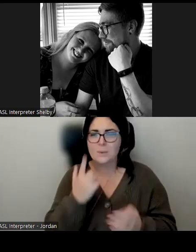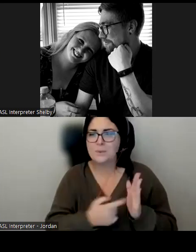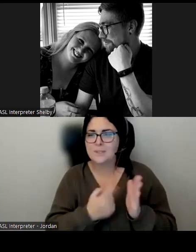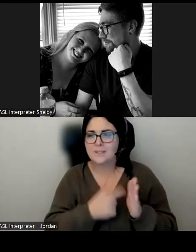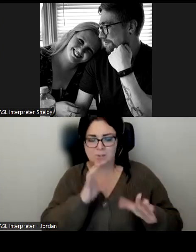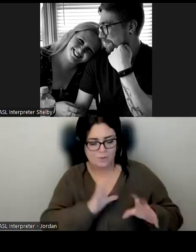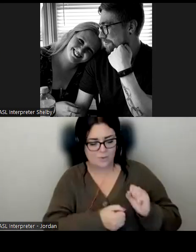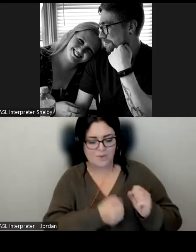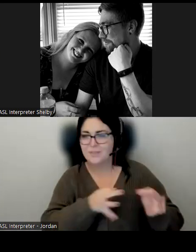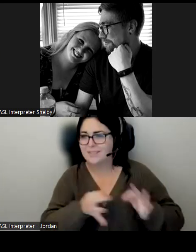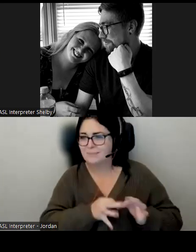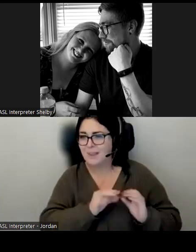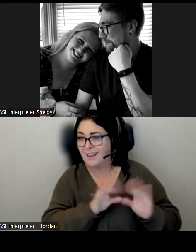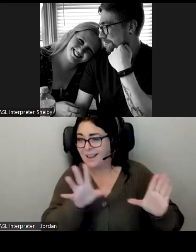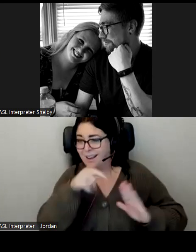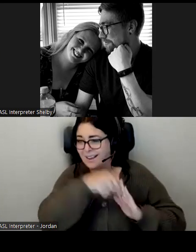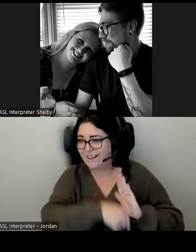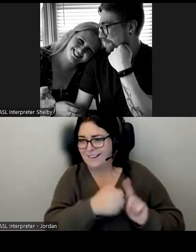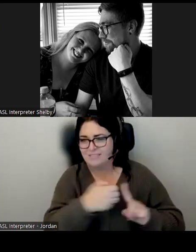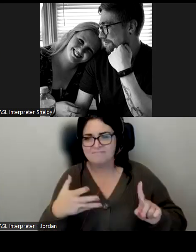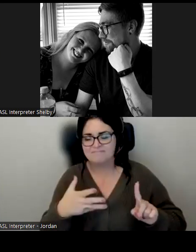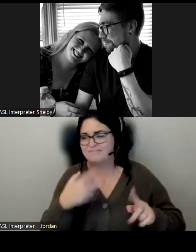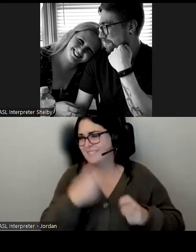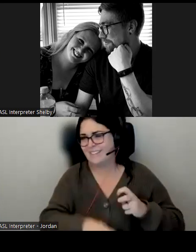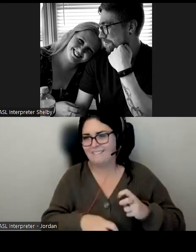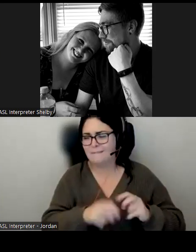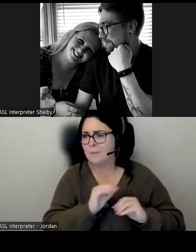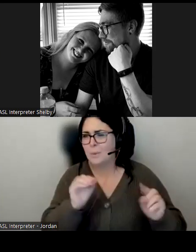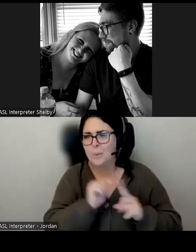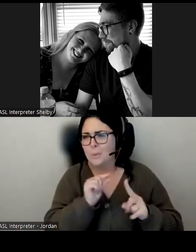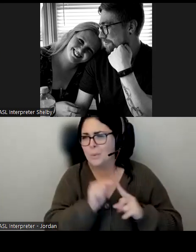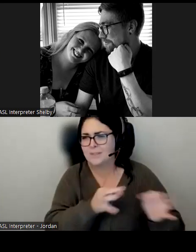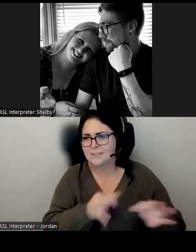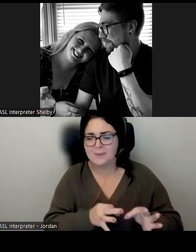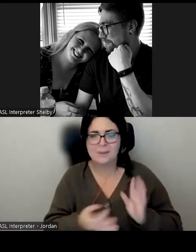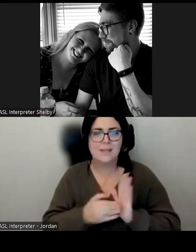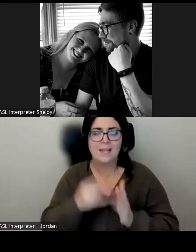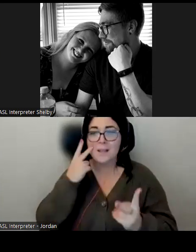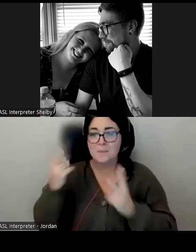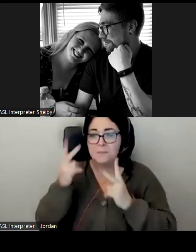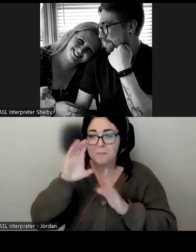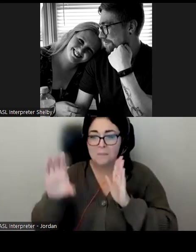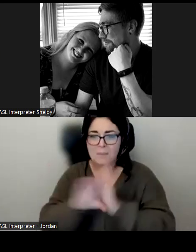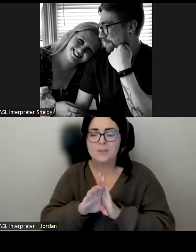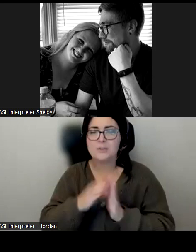into words. But about growing around grief as